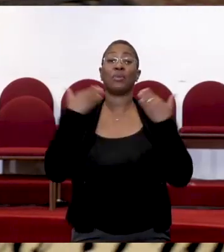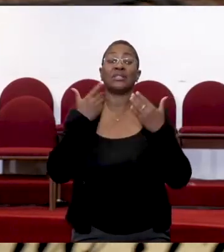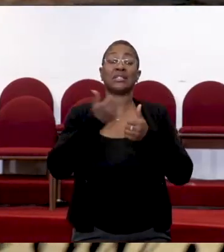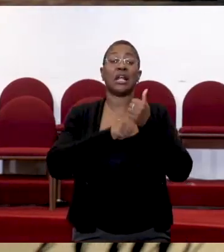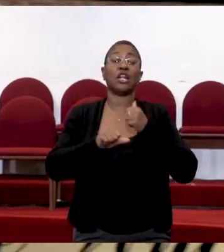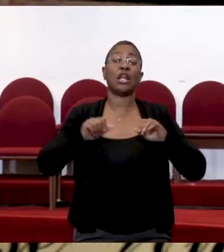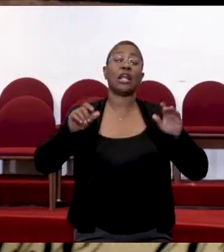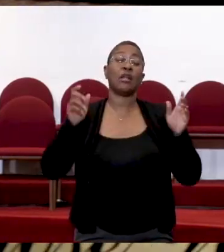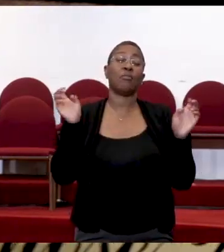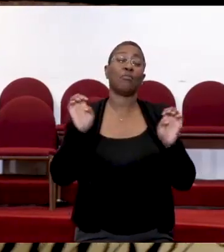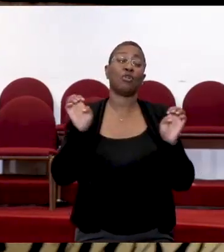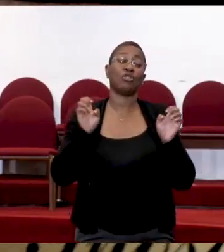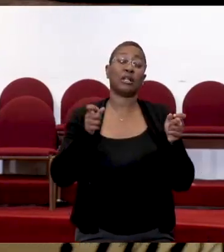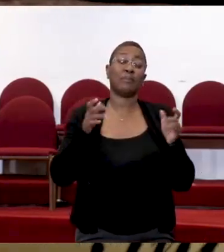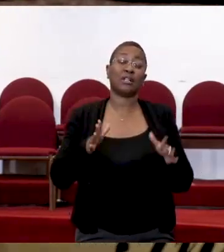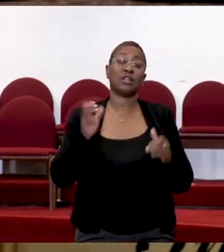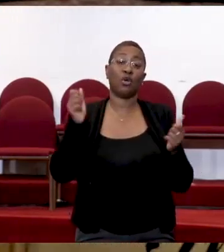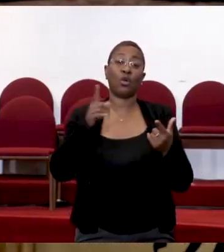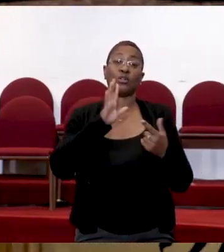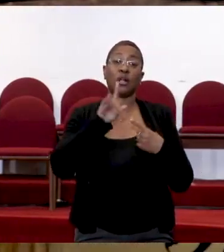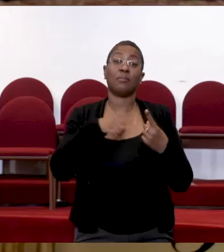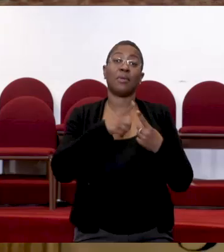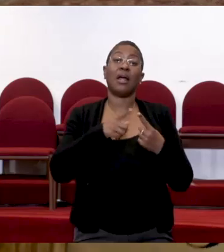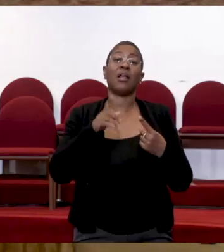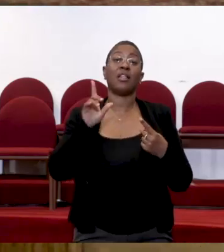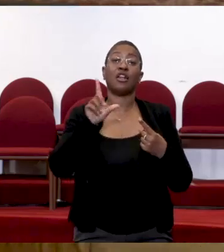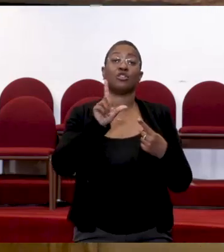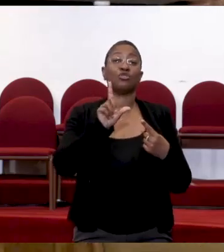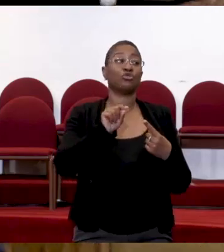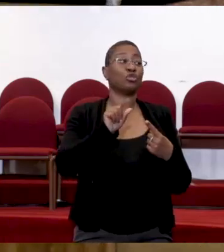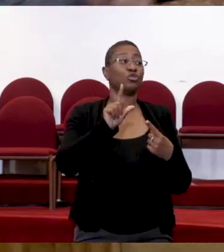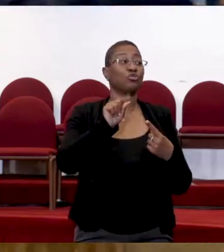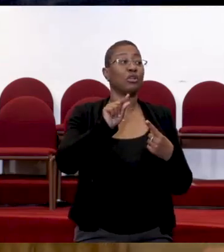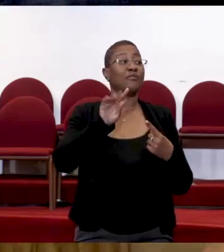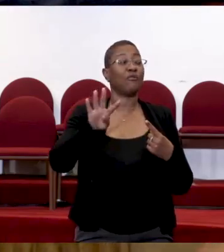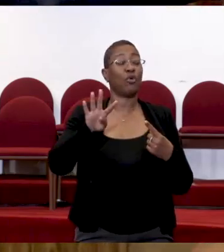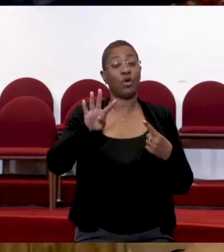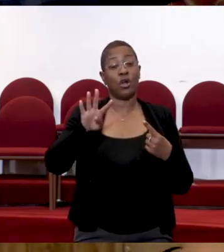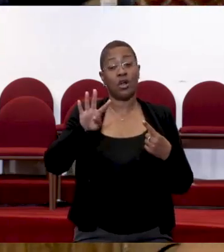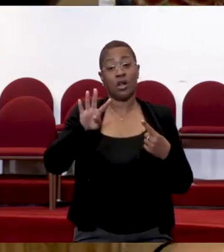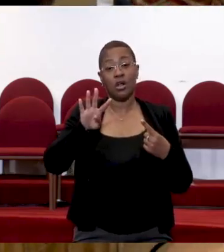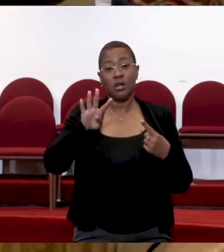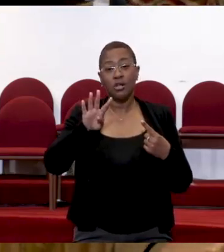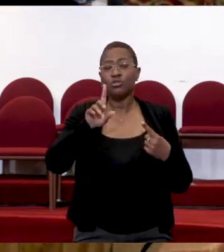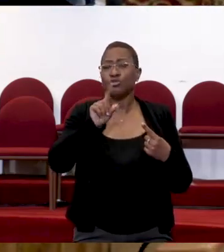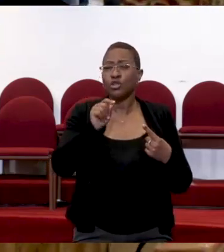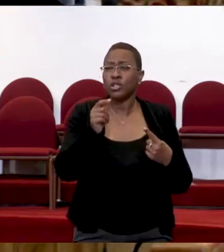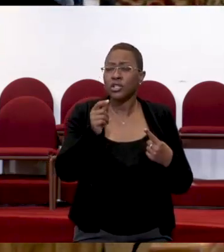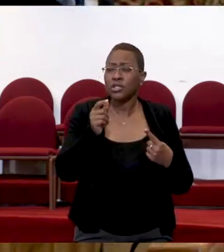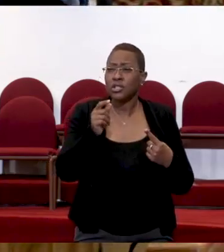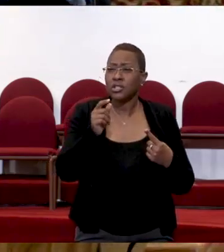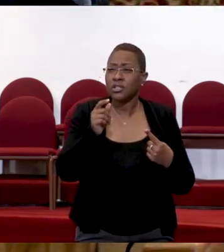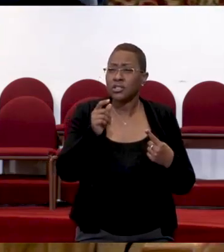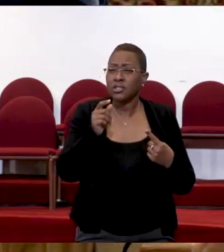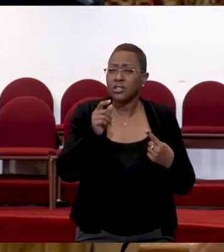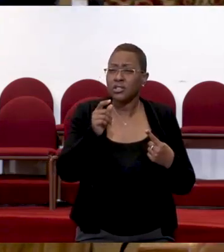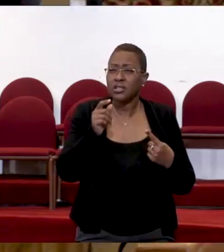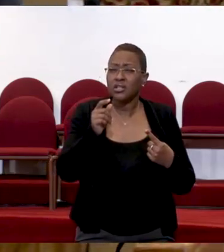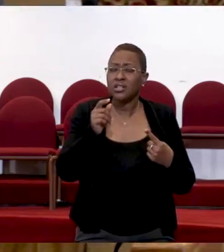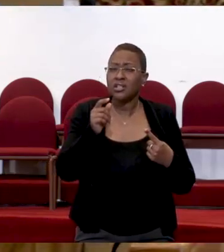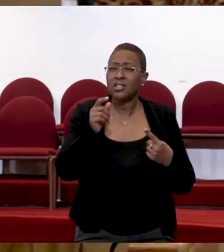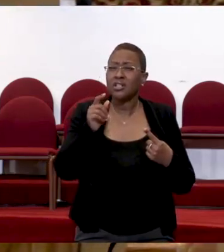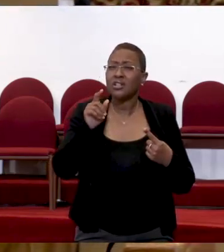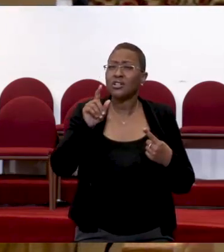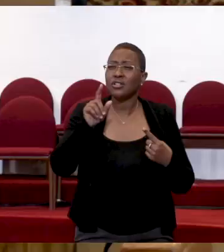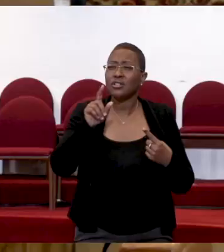emergency manager, everybody talked about the 2024 pension cliff because the city didn't make pension payments for 10 years,